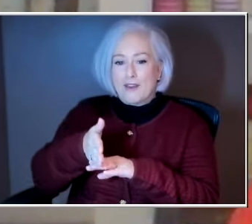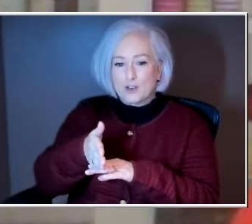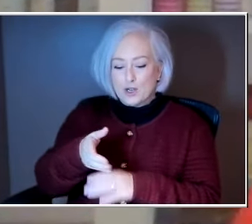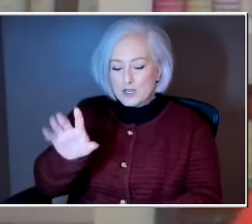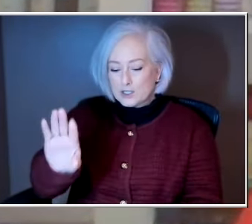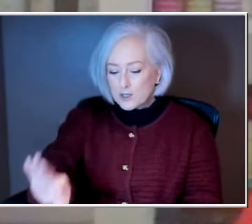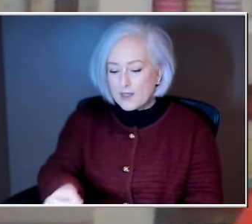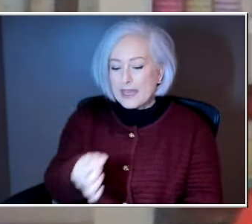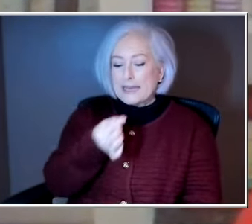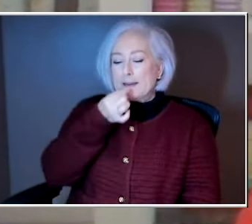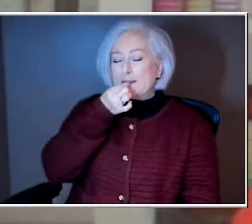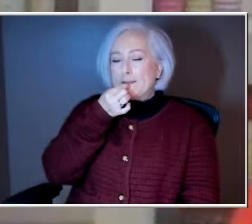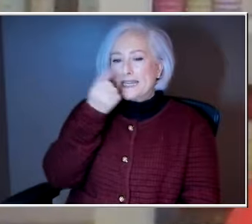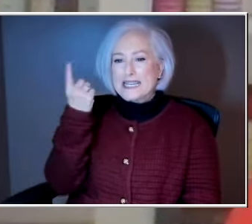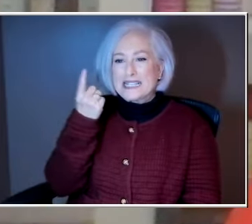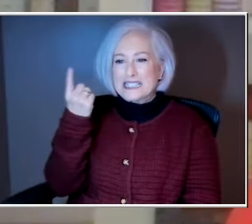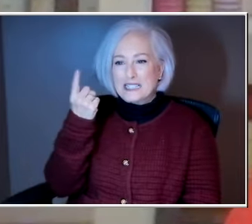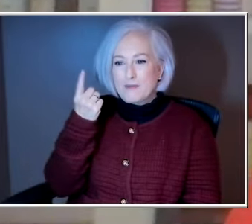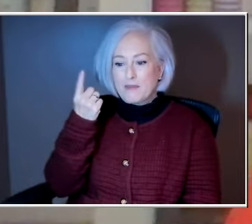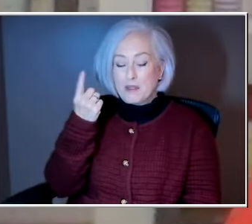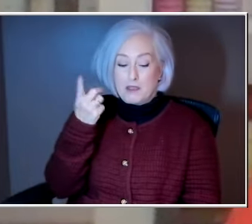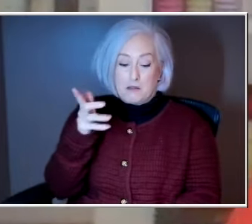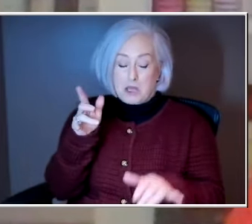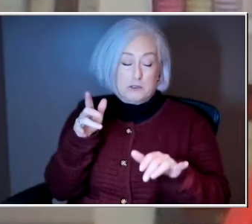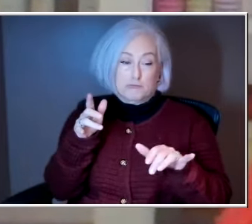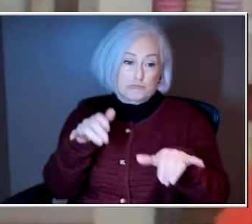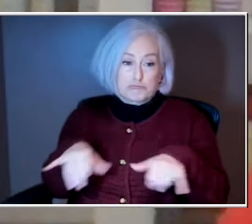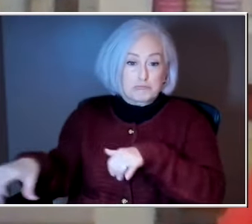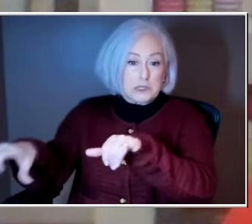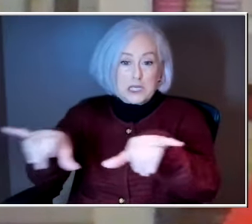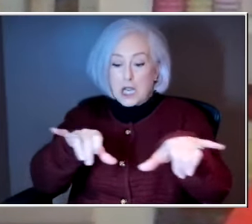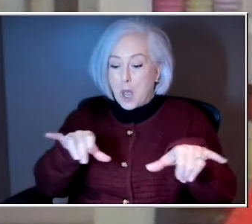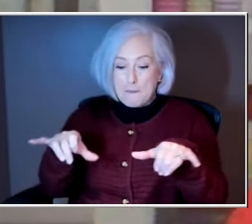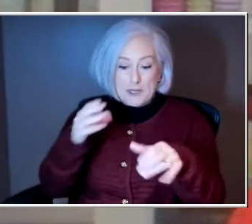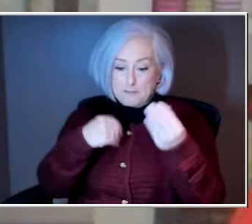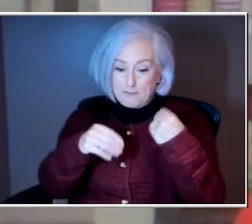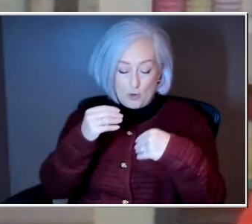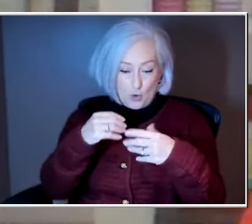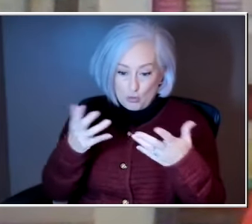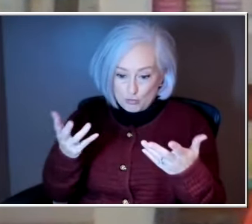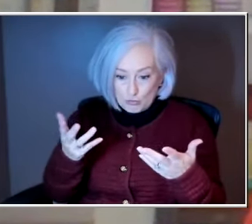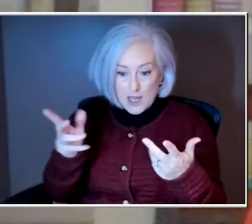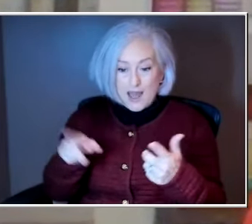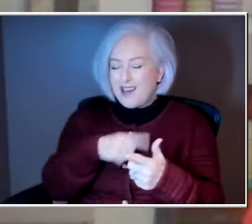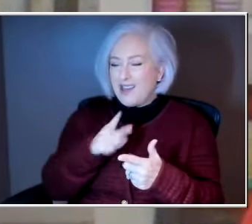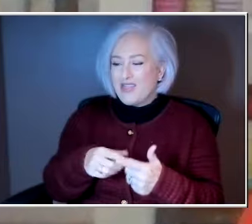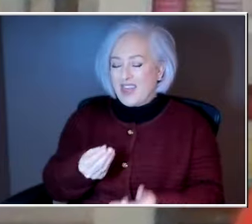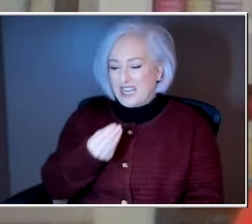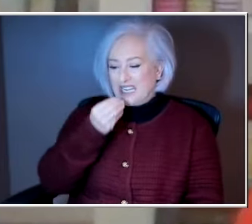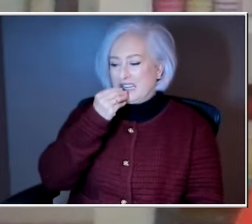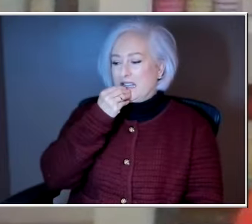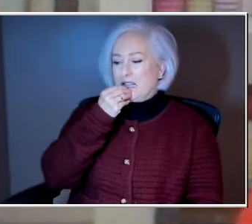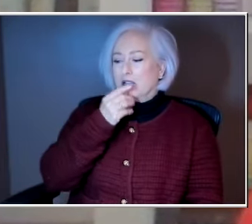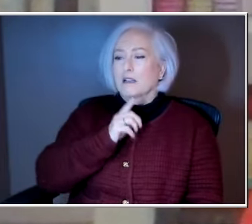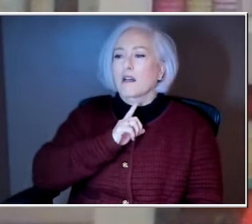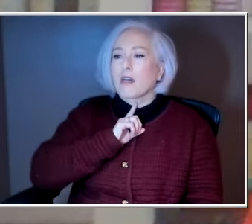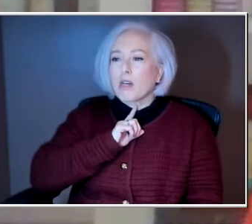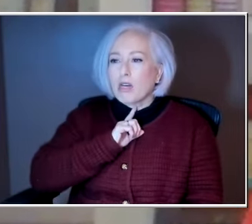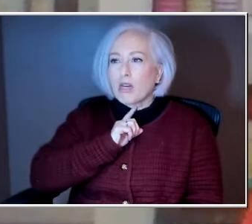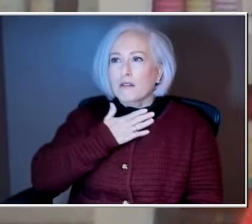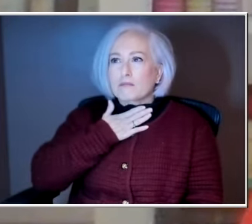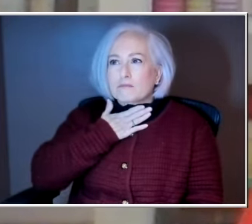that, is very common meal. And suddenly it is not going down very well.